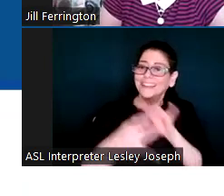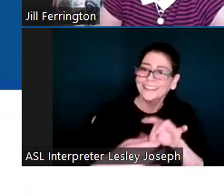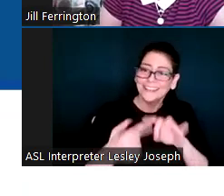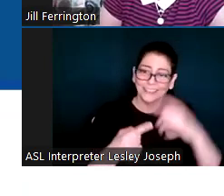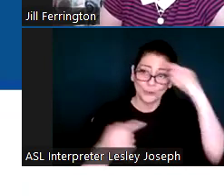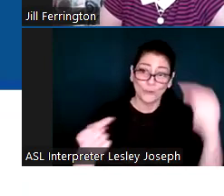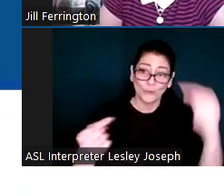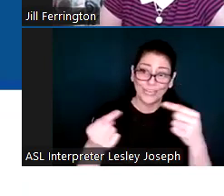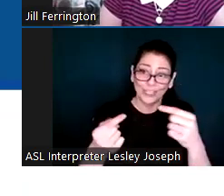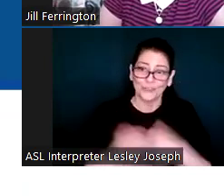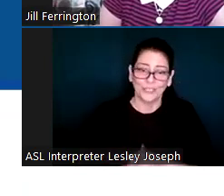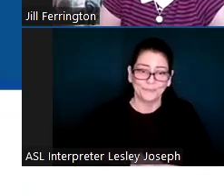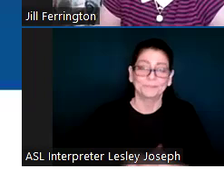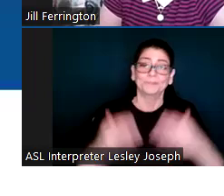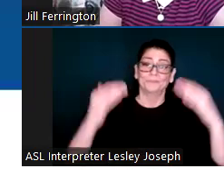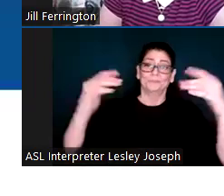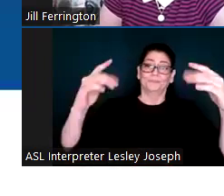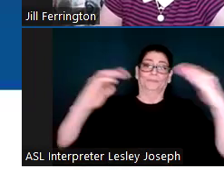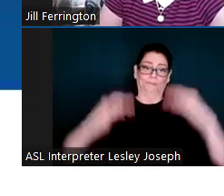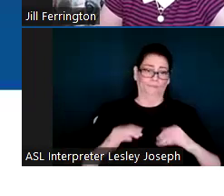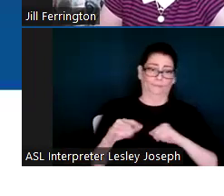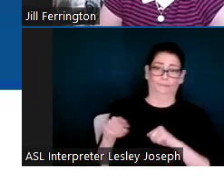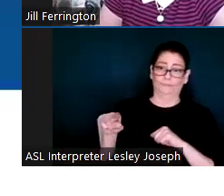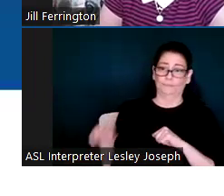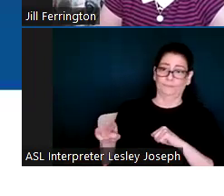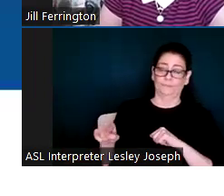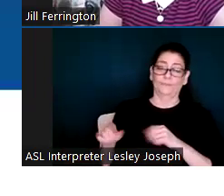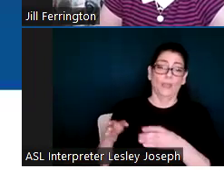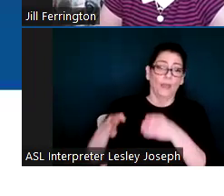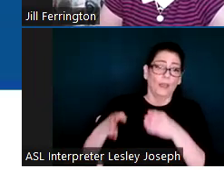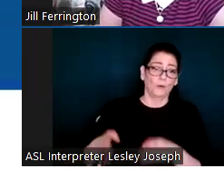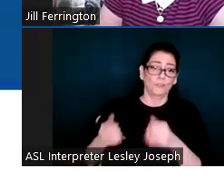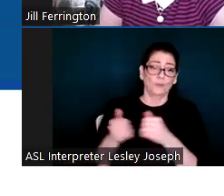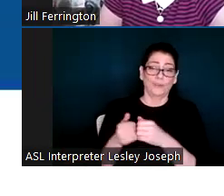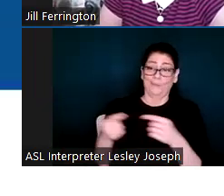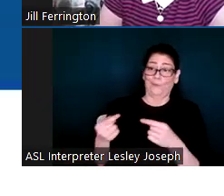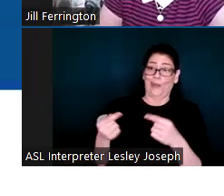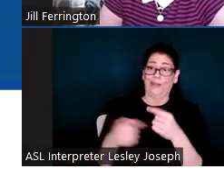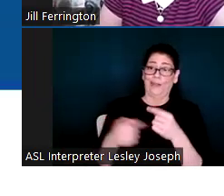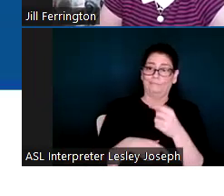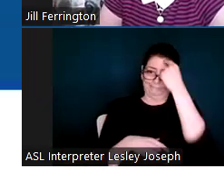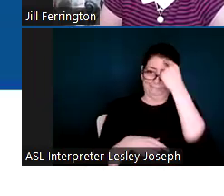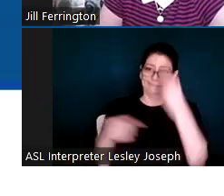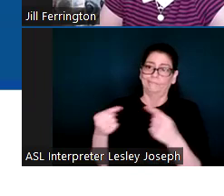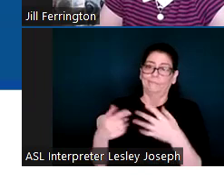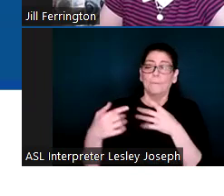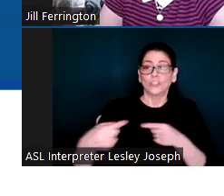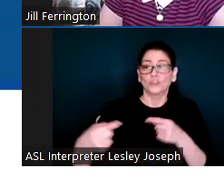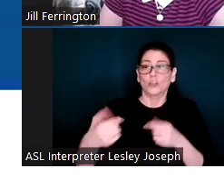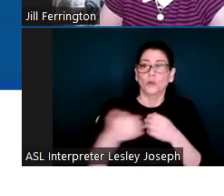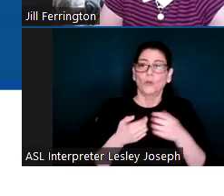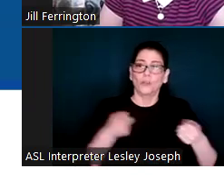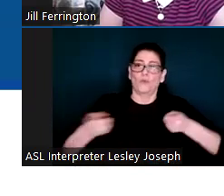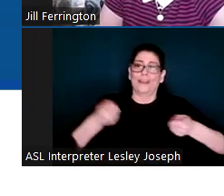on the bottom right, a person with their particular brain injury may also struggle with emotional regulation or